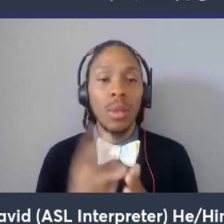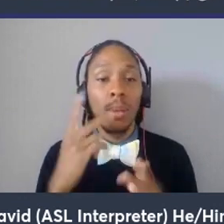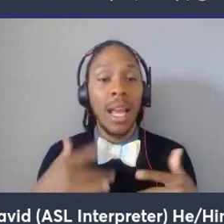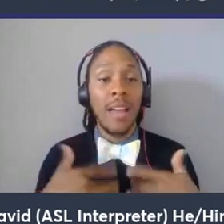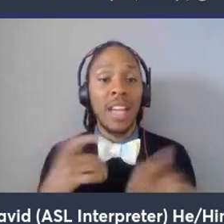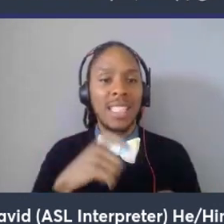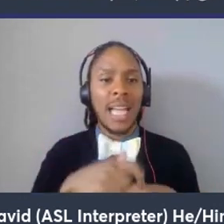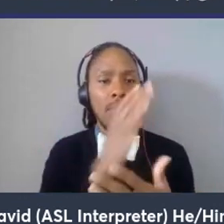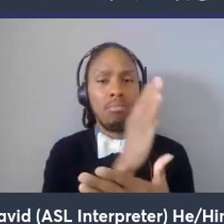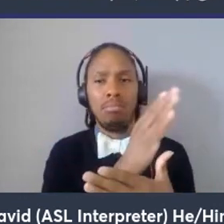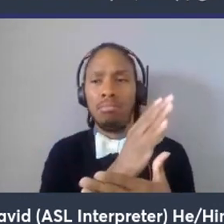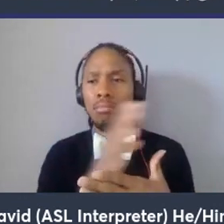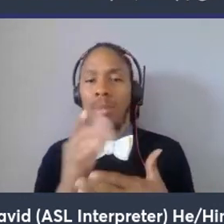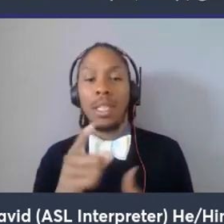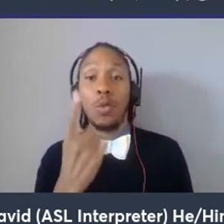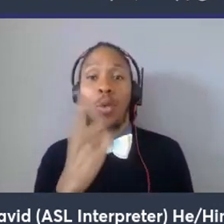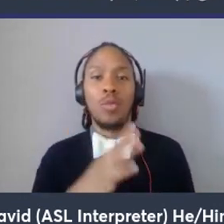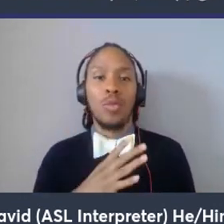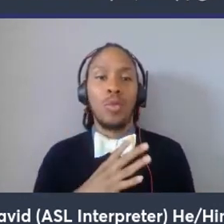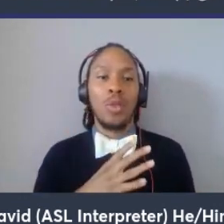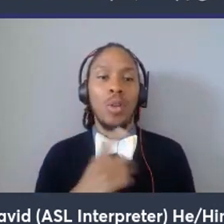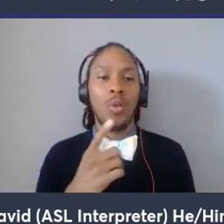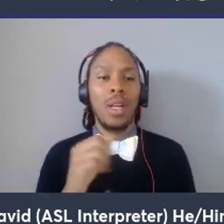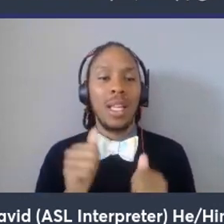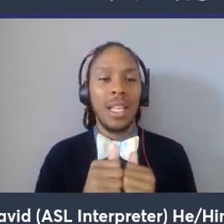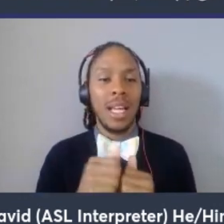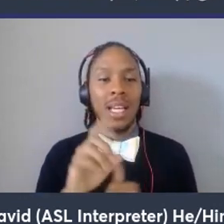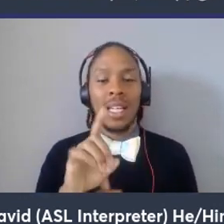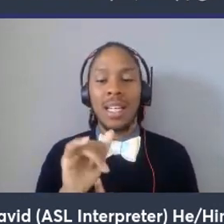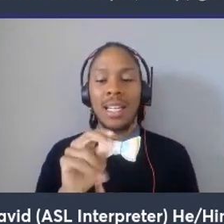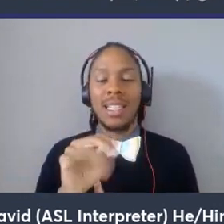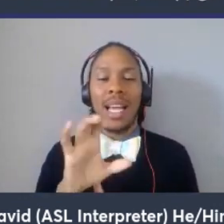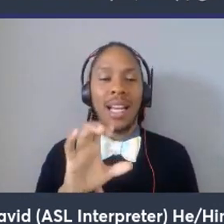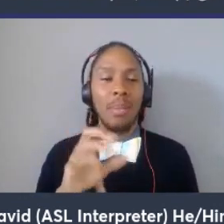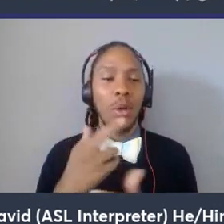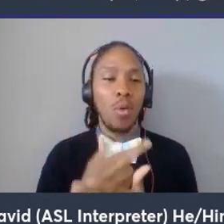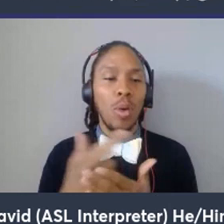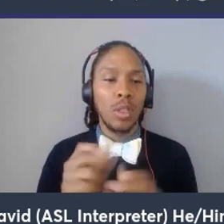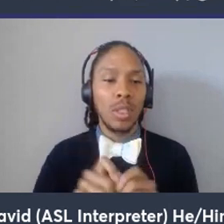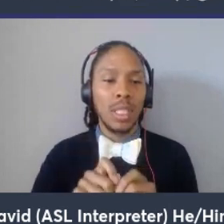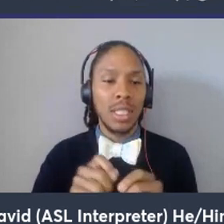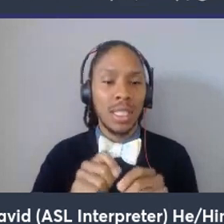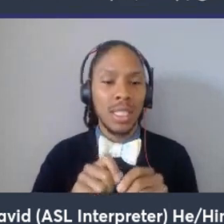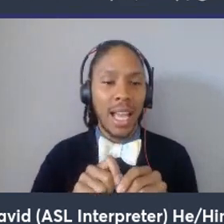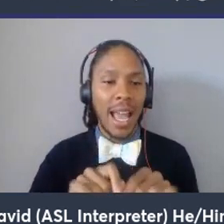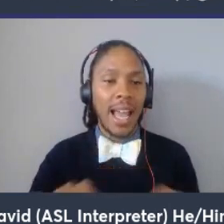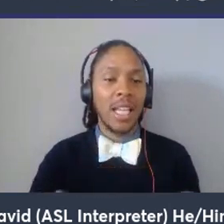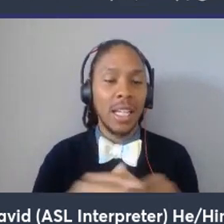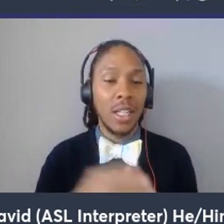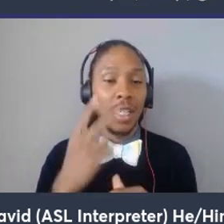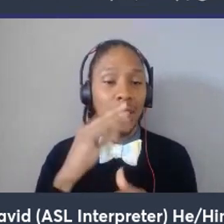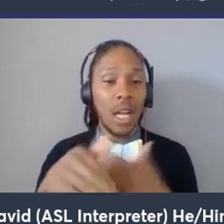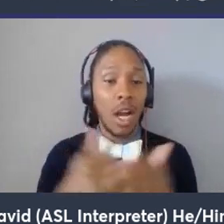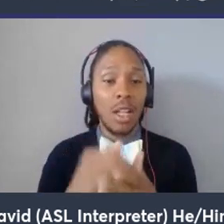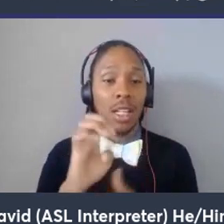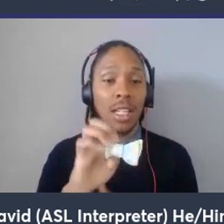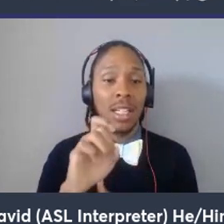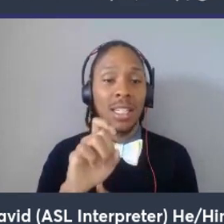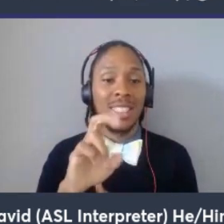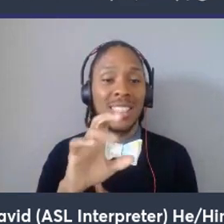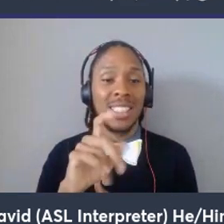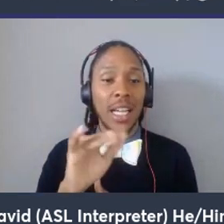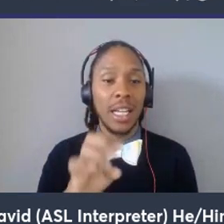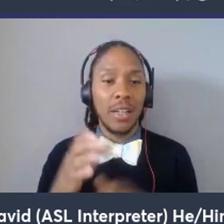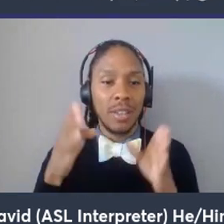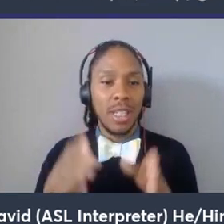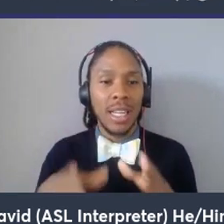timeline here, this is the cool thing with that dynamic resource allocation. You can see all these executors getting dynamically added throughout the course of the job.